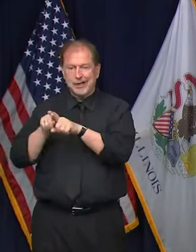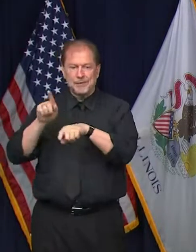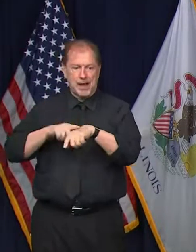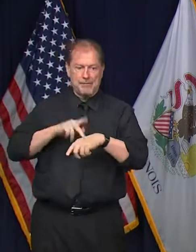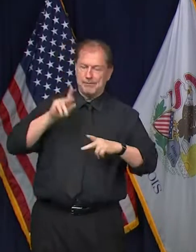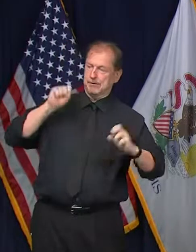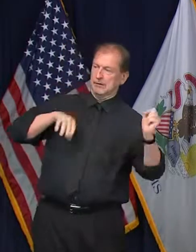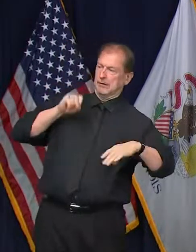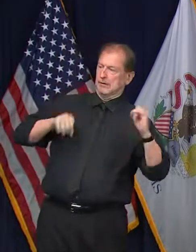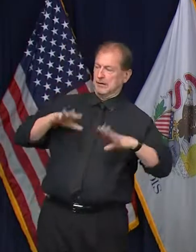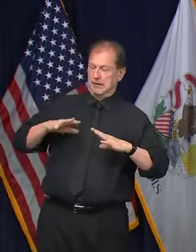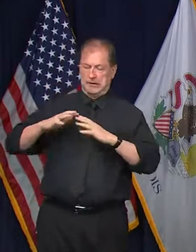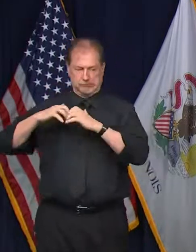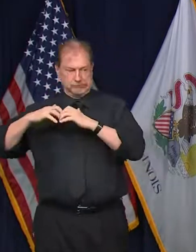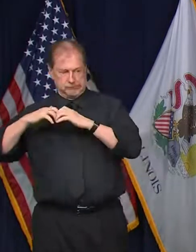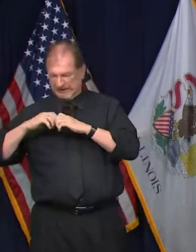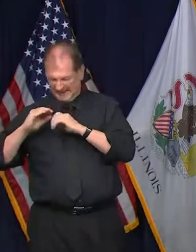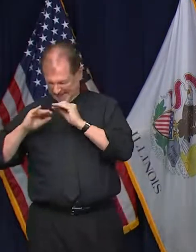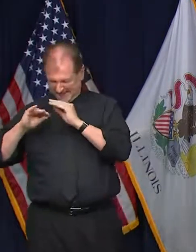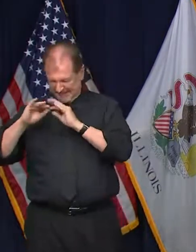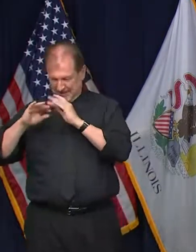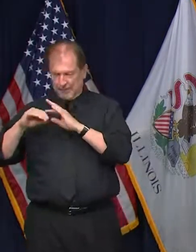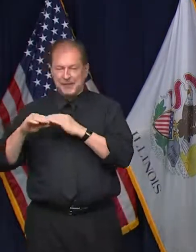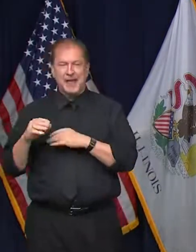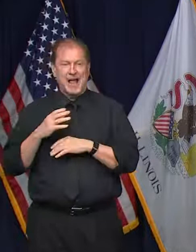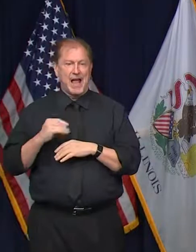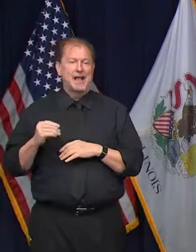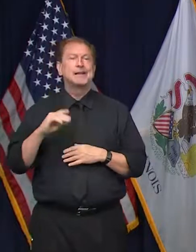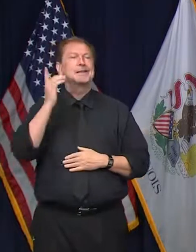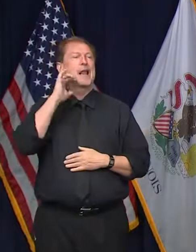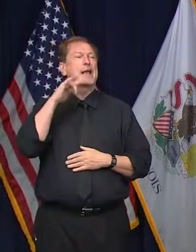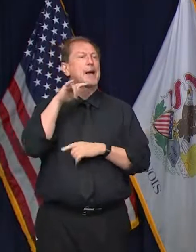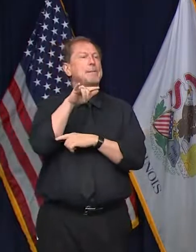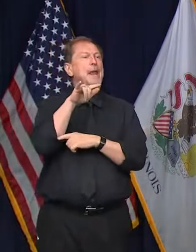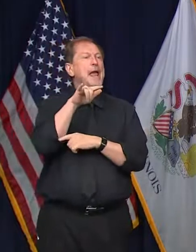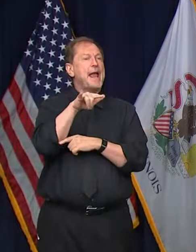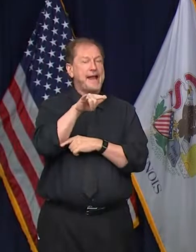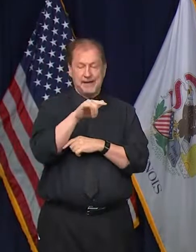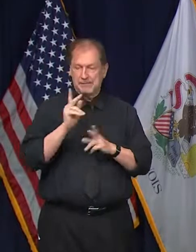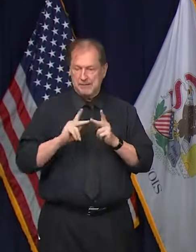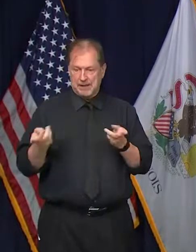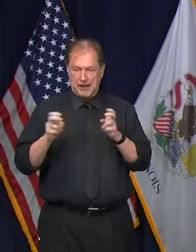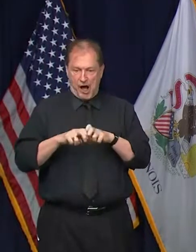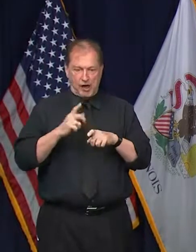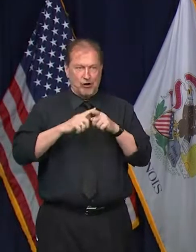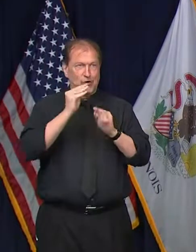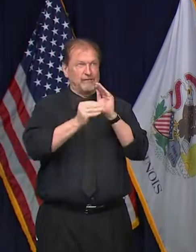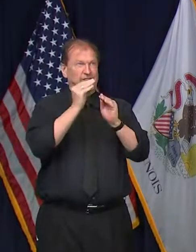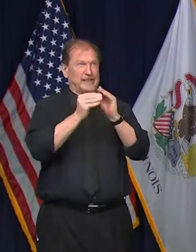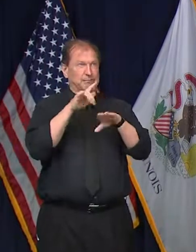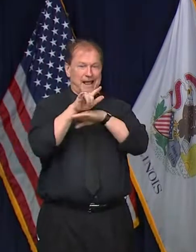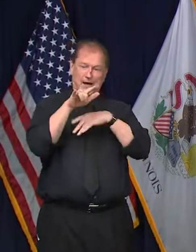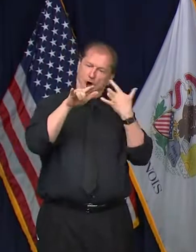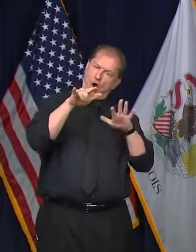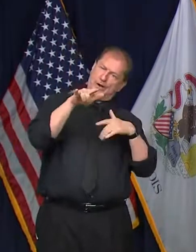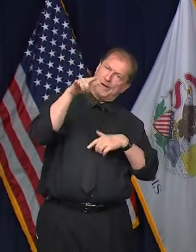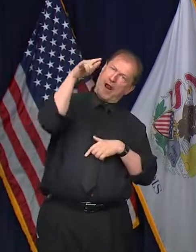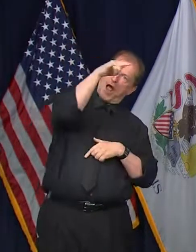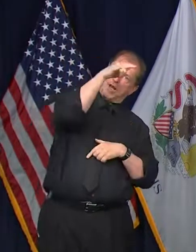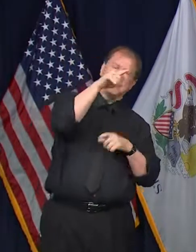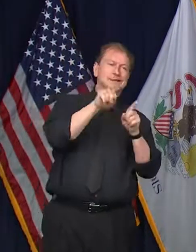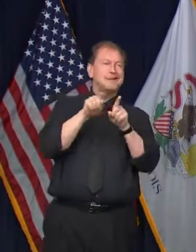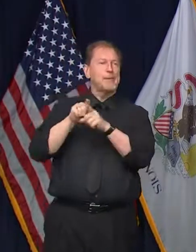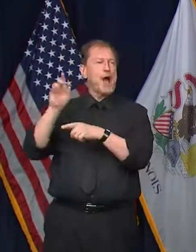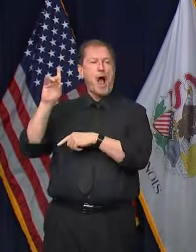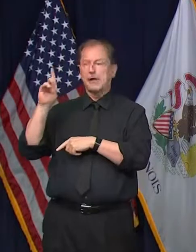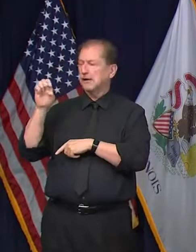And you're trying to fly it while putting 1 million passengers on board. An almost impossible job, but one that IDES